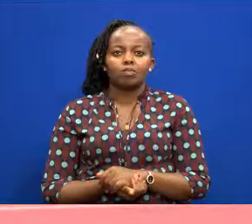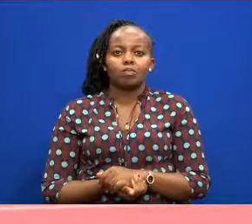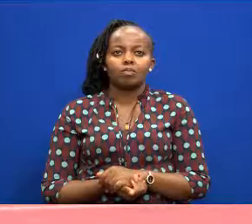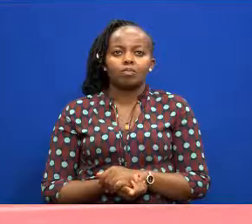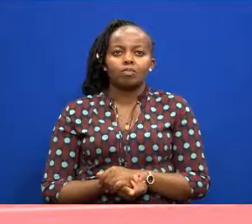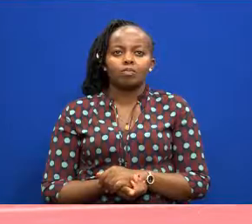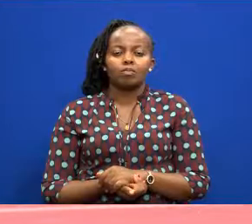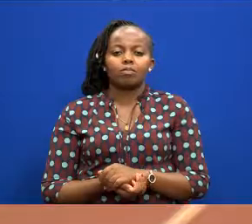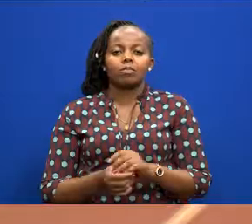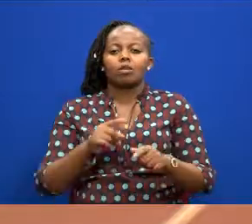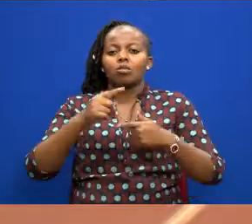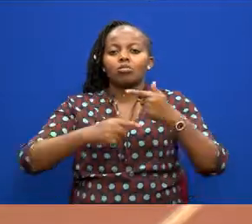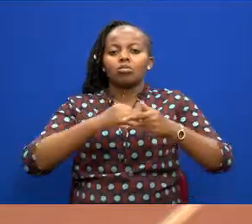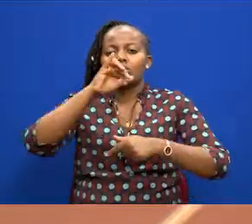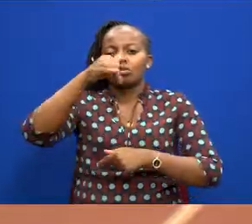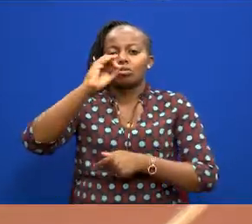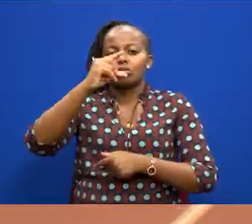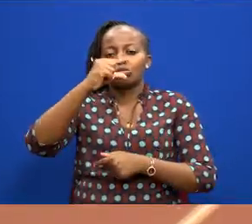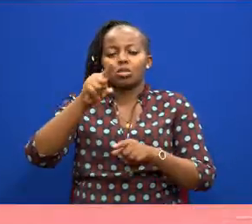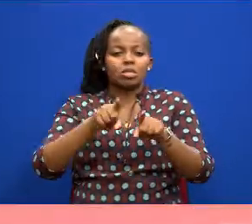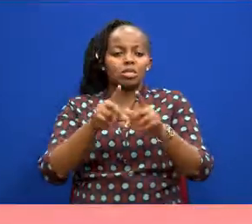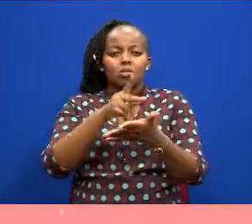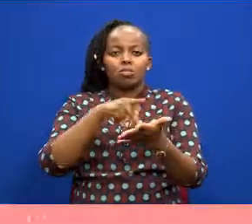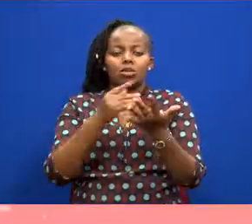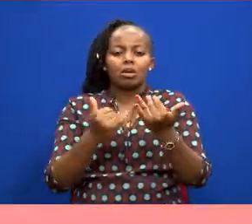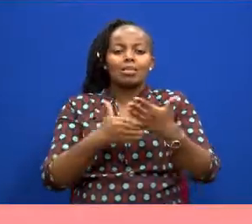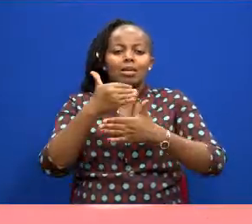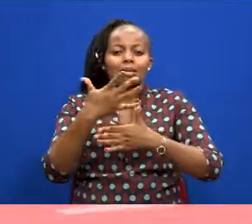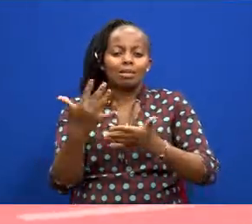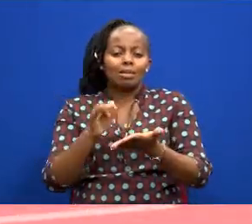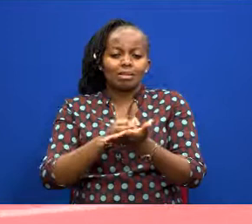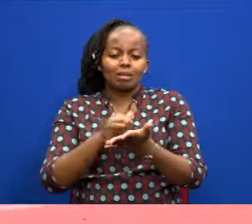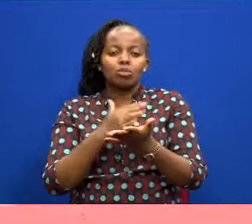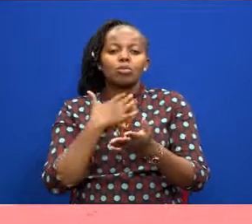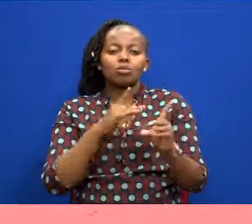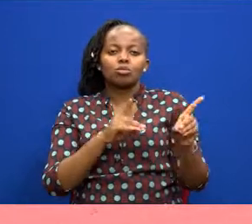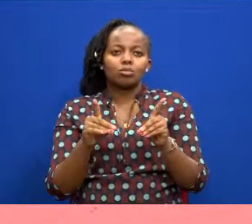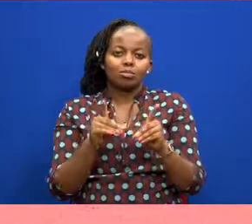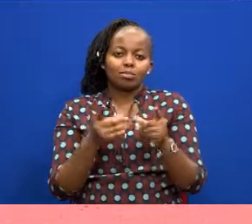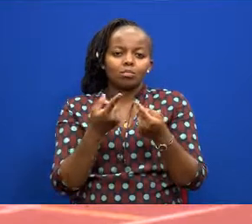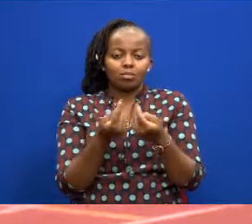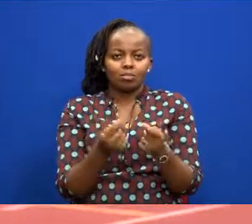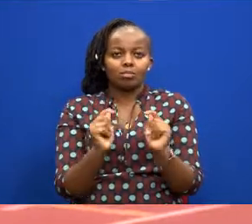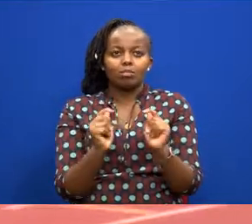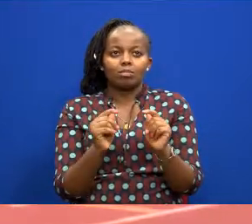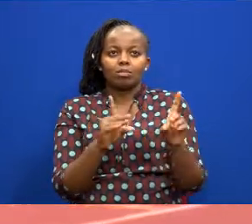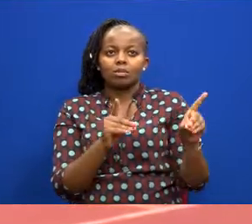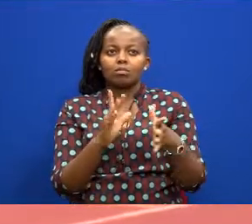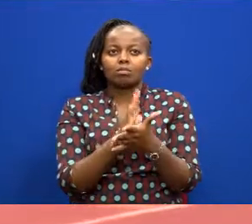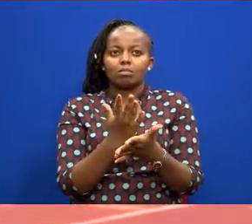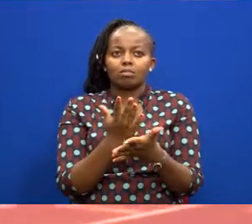Okay, a bit of jogging on the spot. Now, the next thing from that light jog, I want us now to try and do